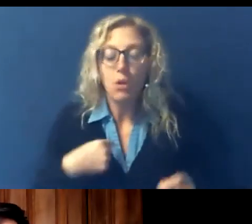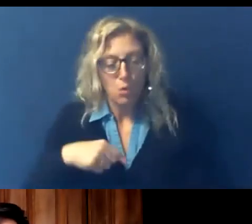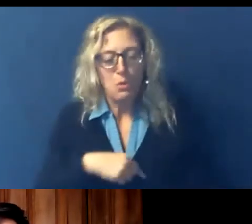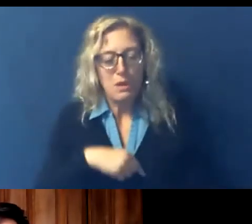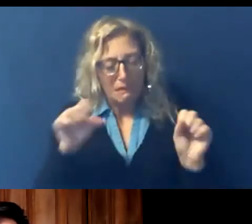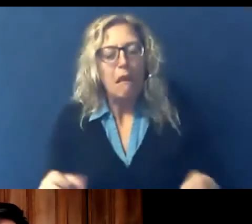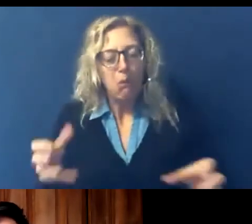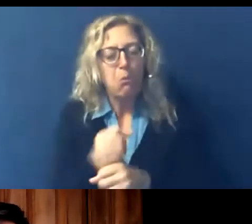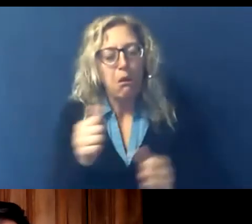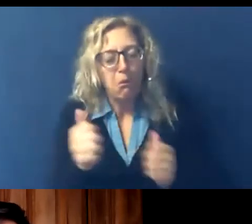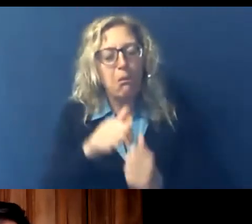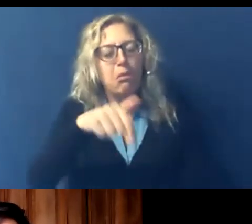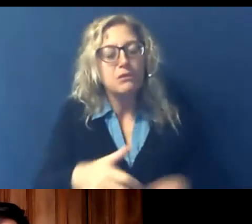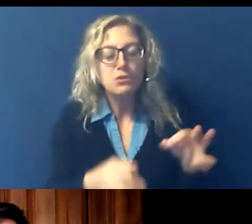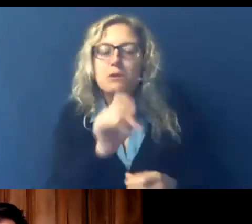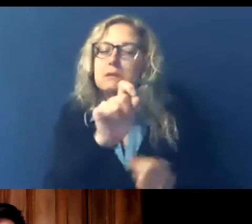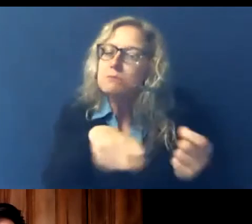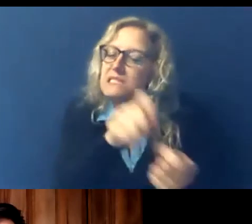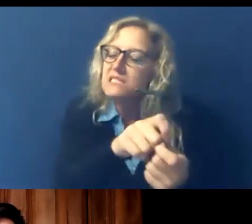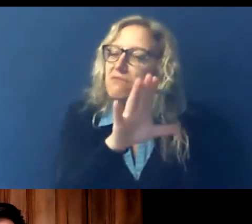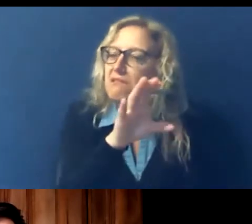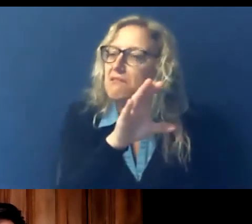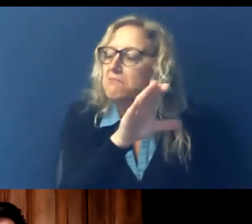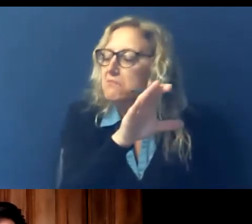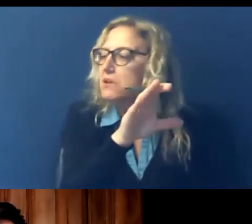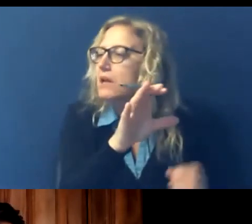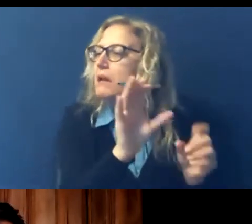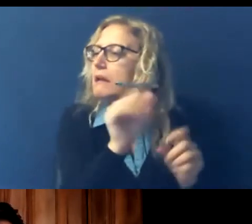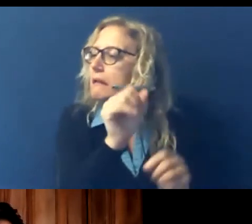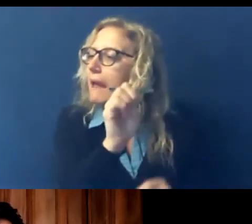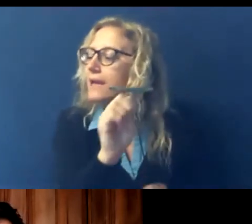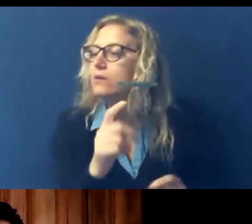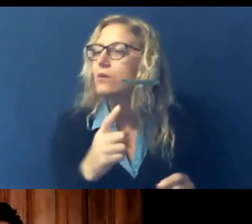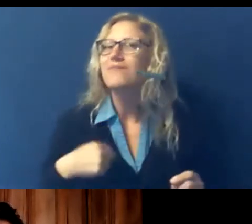court. Certain cases, we just have to kind of